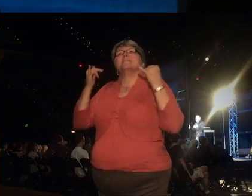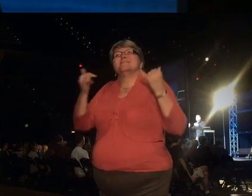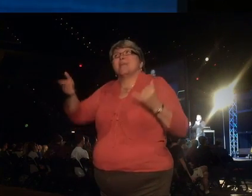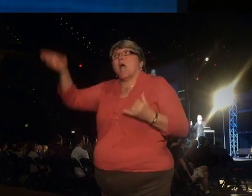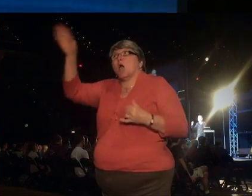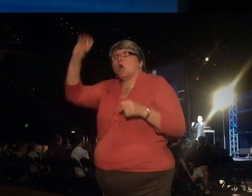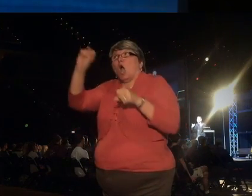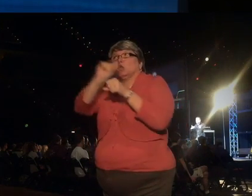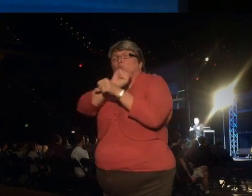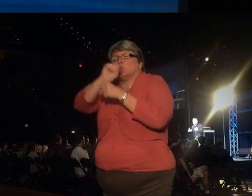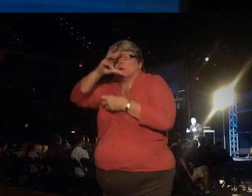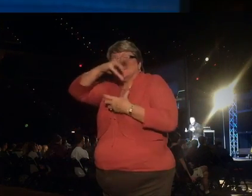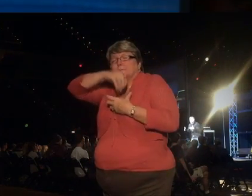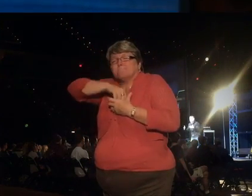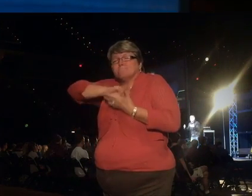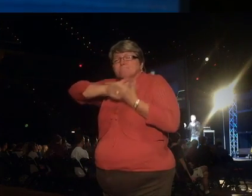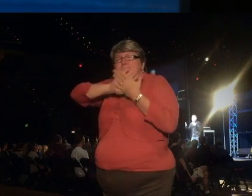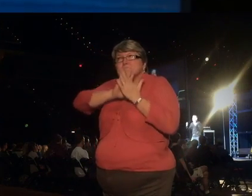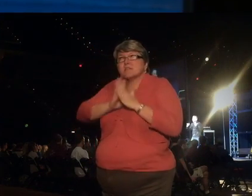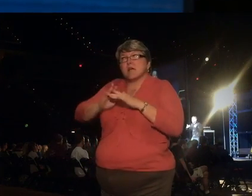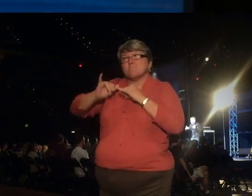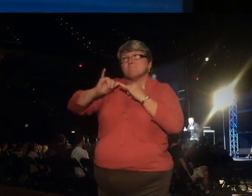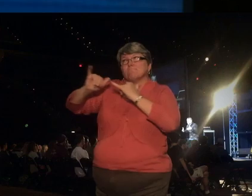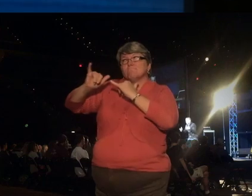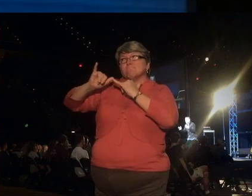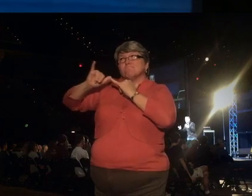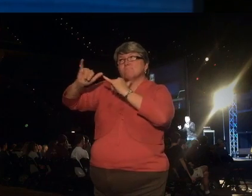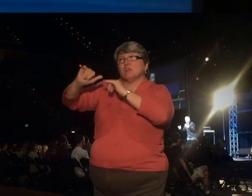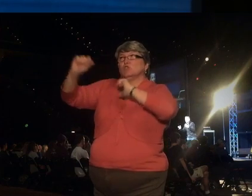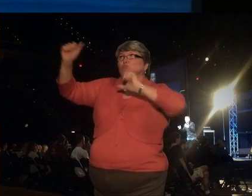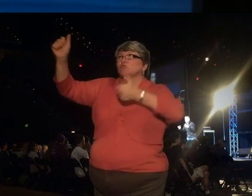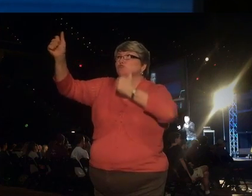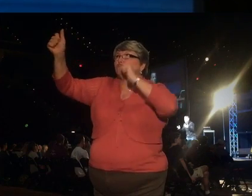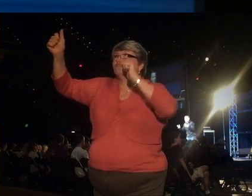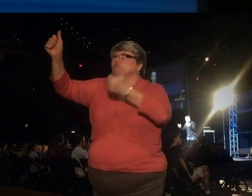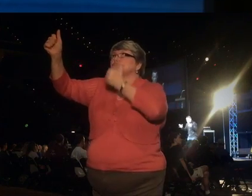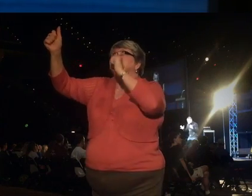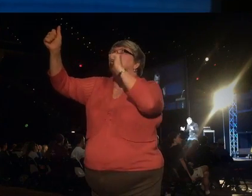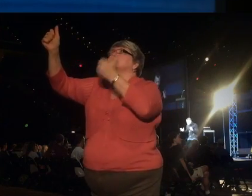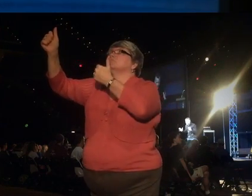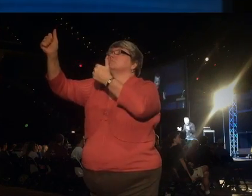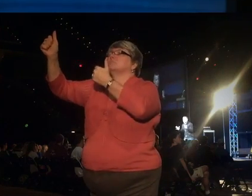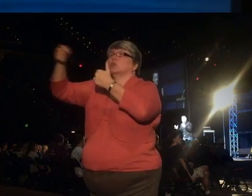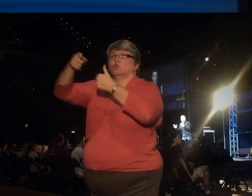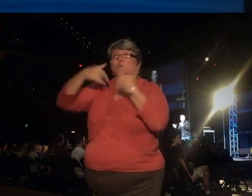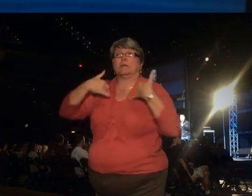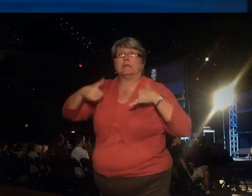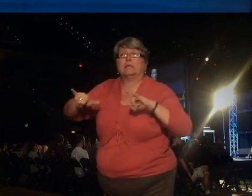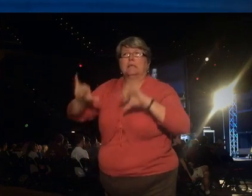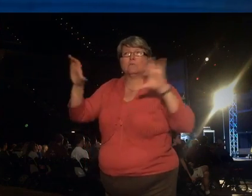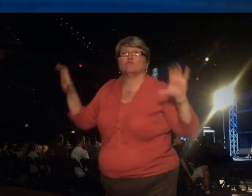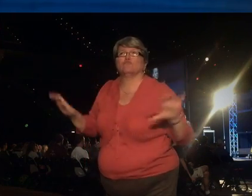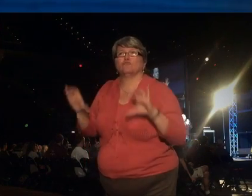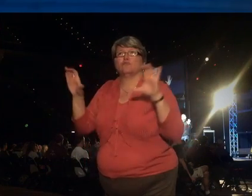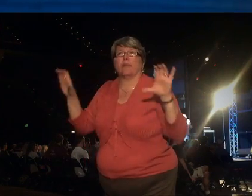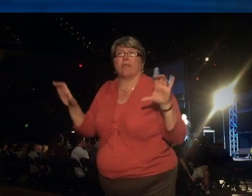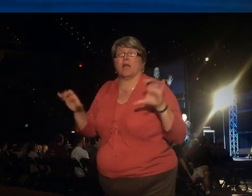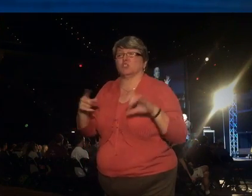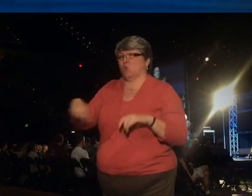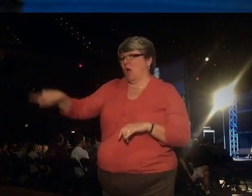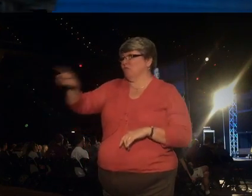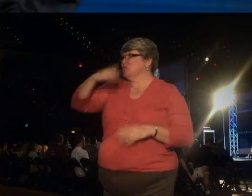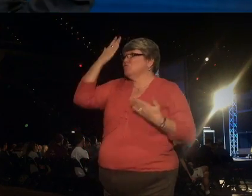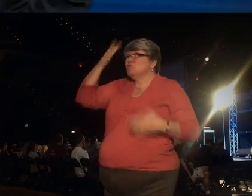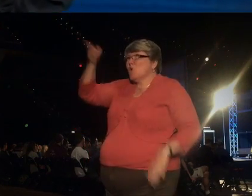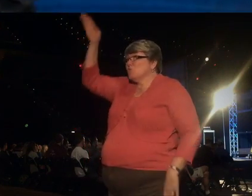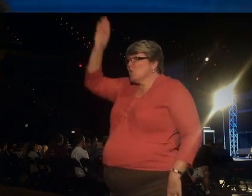like him as you pursue him. And you keep doing that. And so if you don't know him, that's our message.